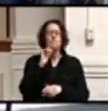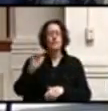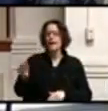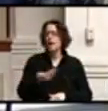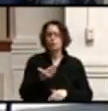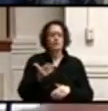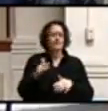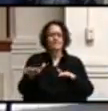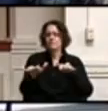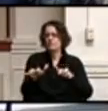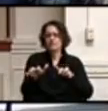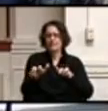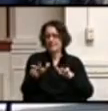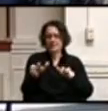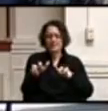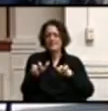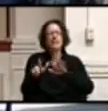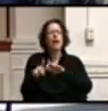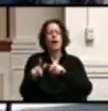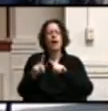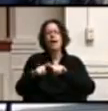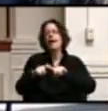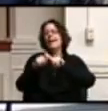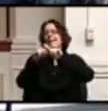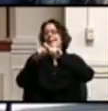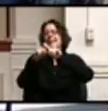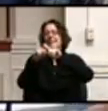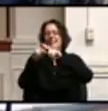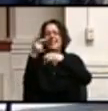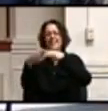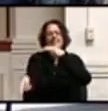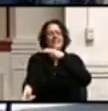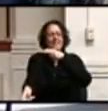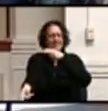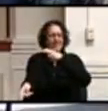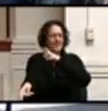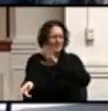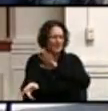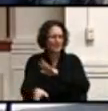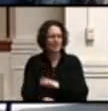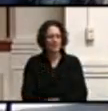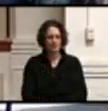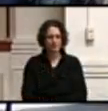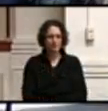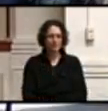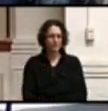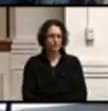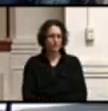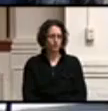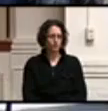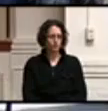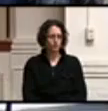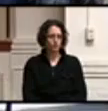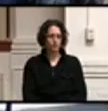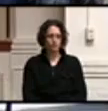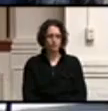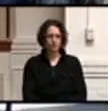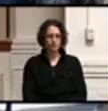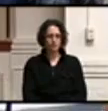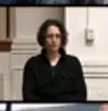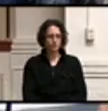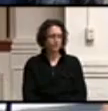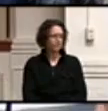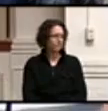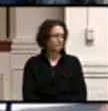freeze. And I also think it's problematic and challenging for the town that the select board members